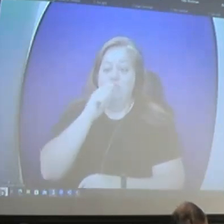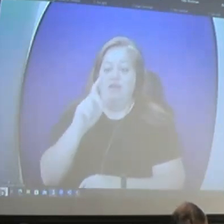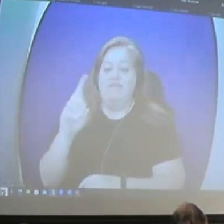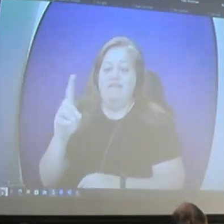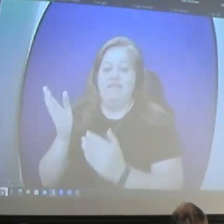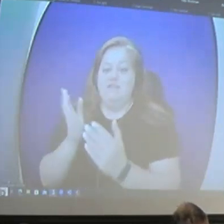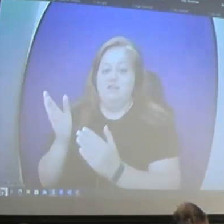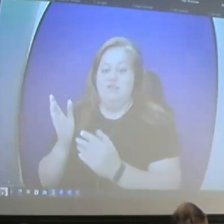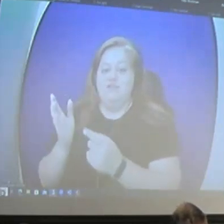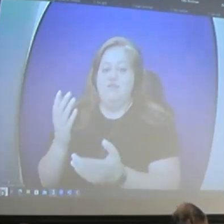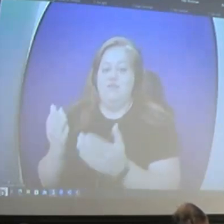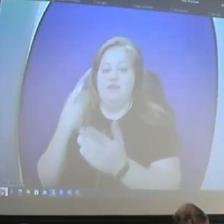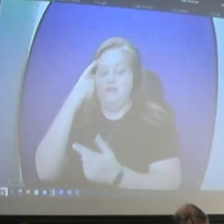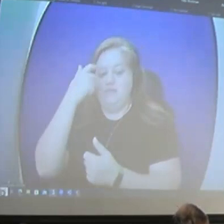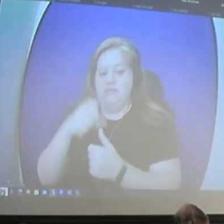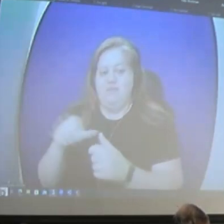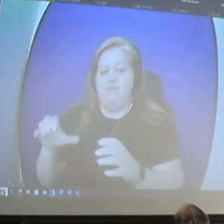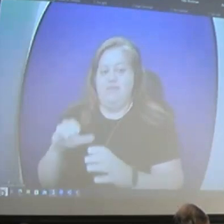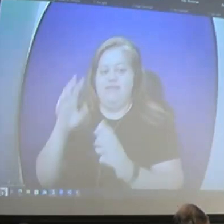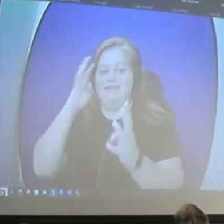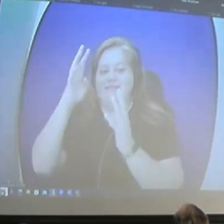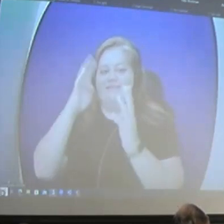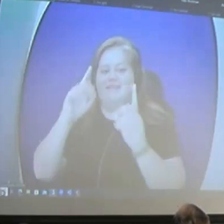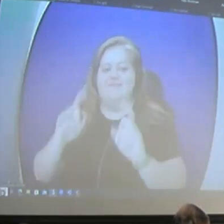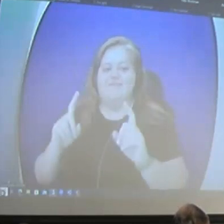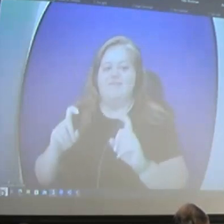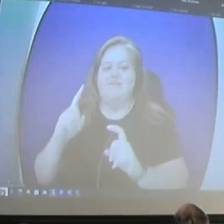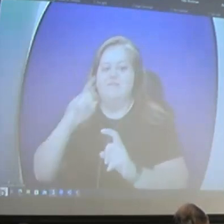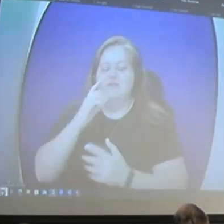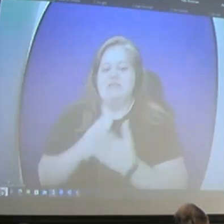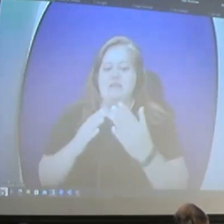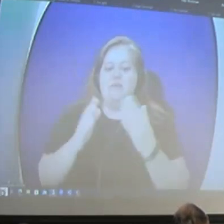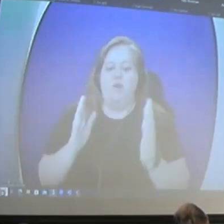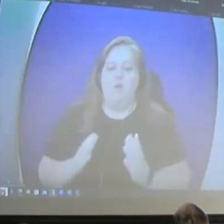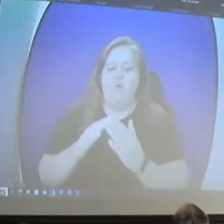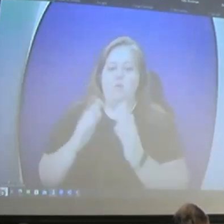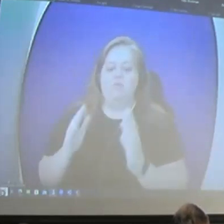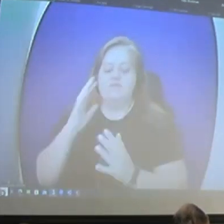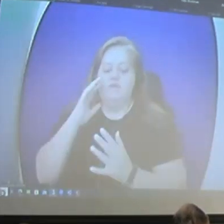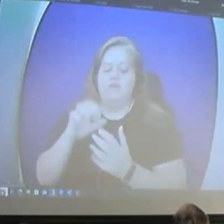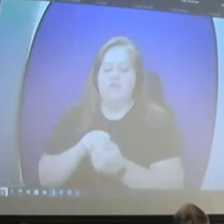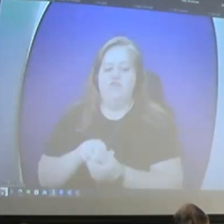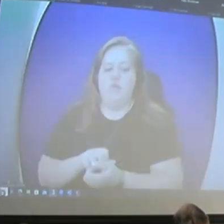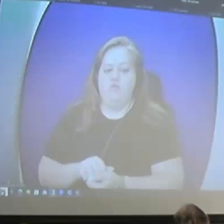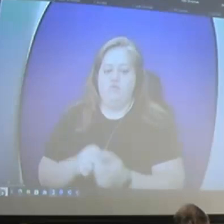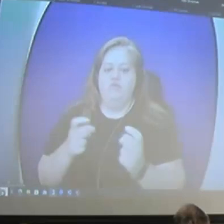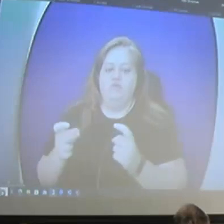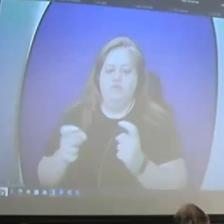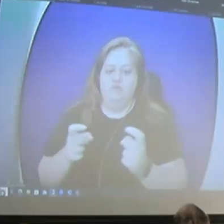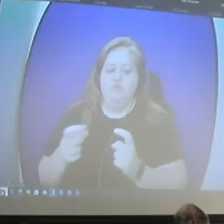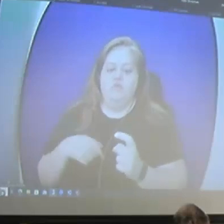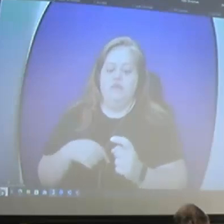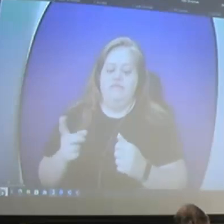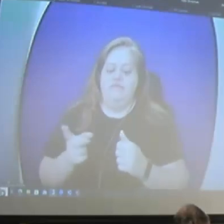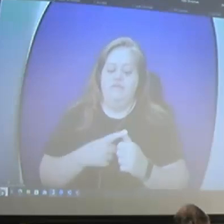some innovative testing of the homes on for our corrosion control effectiveness. So we were taking 1st liter and